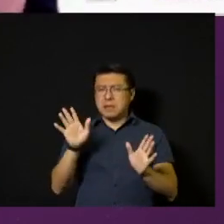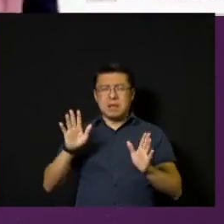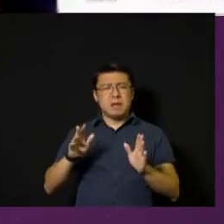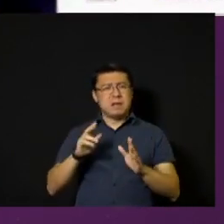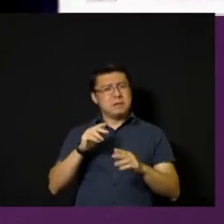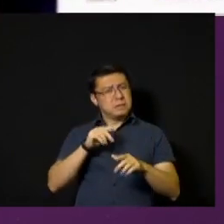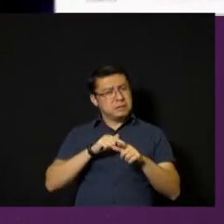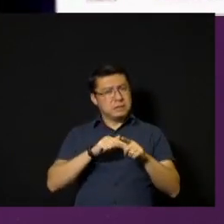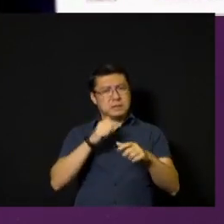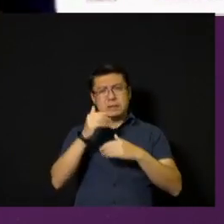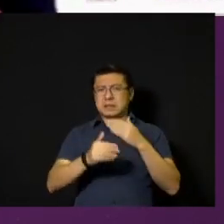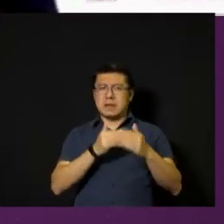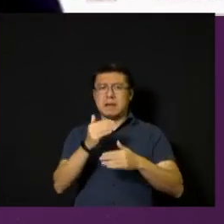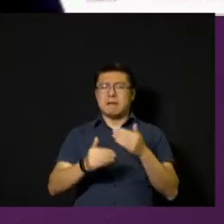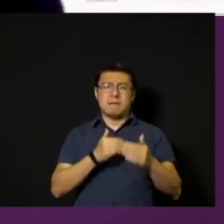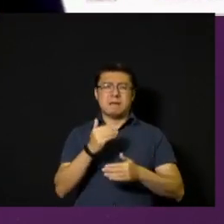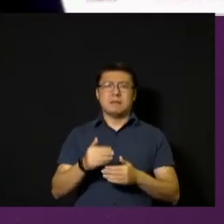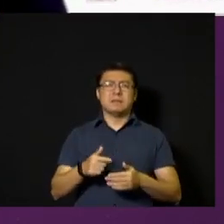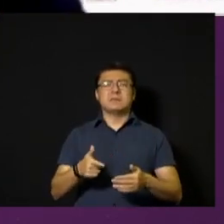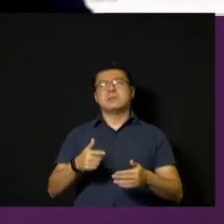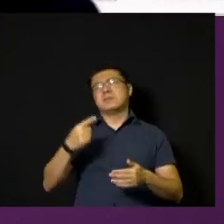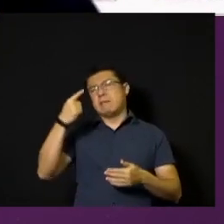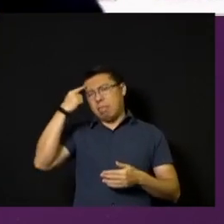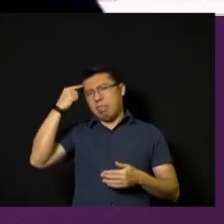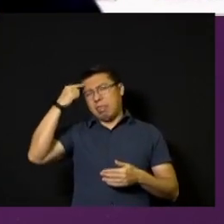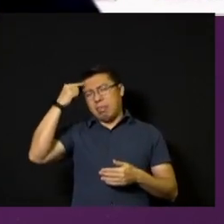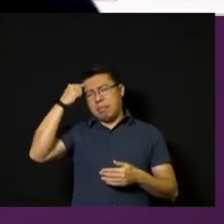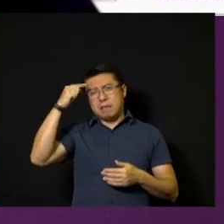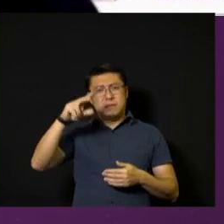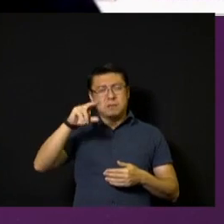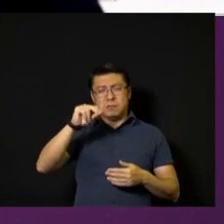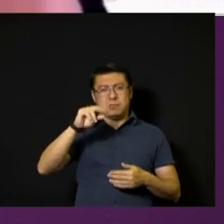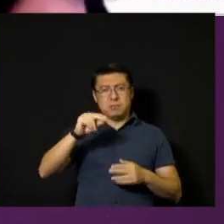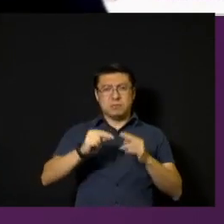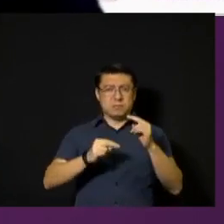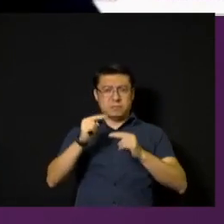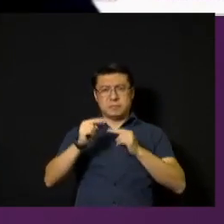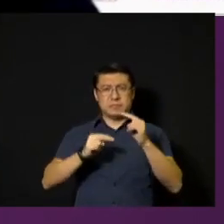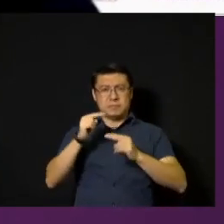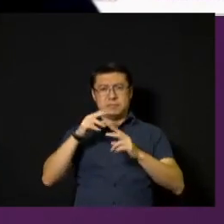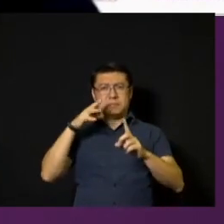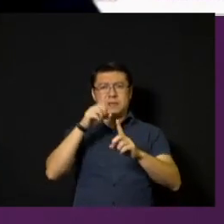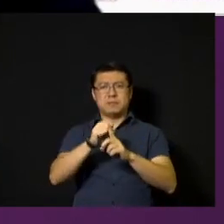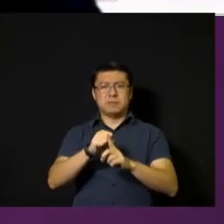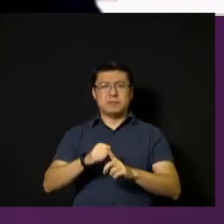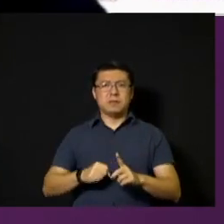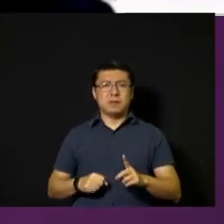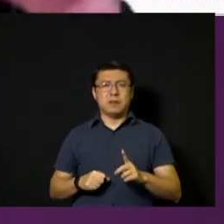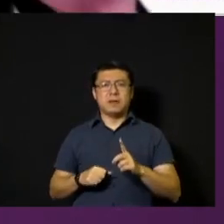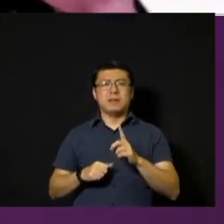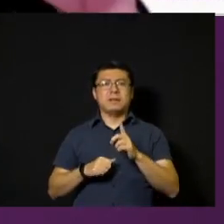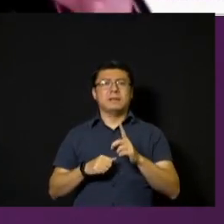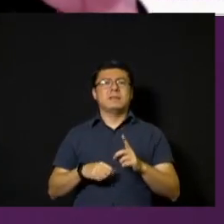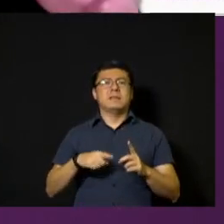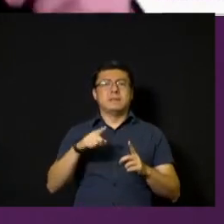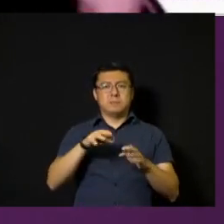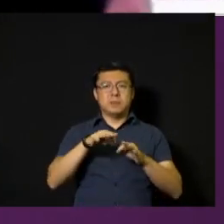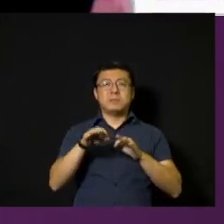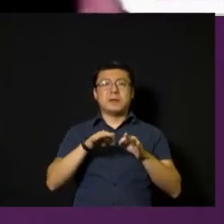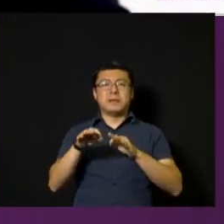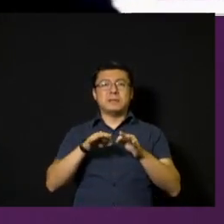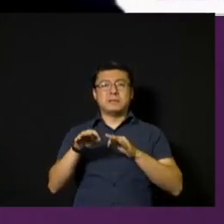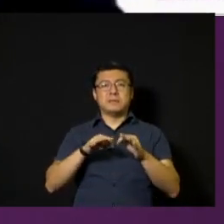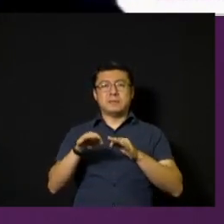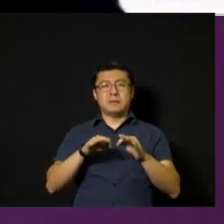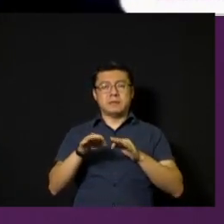it, move on, don't get stuck when things don't work, and that's going to get you to that level. Finally, work.